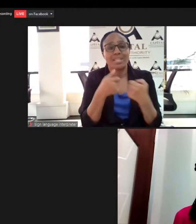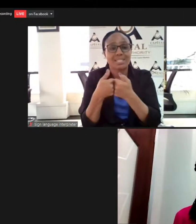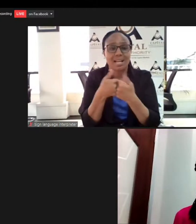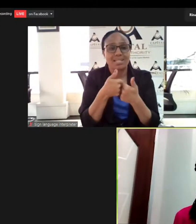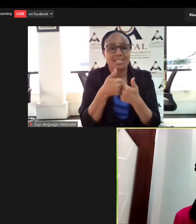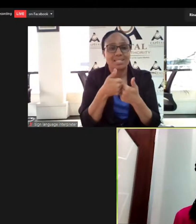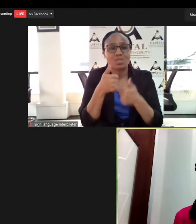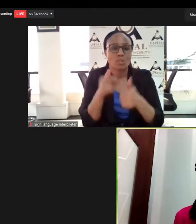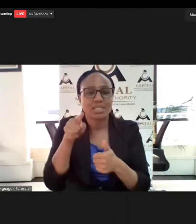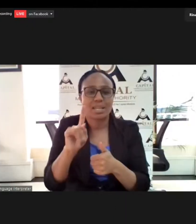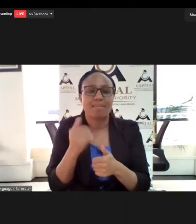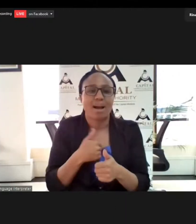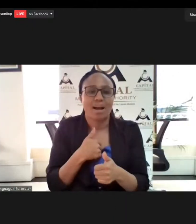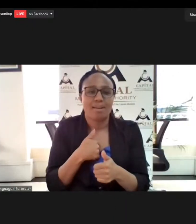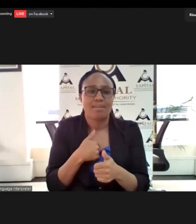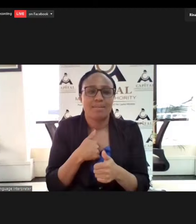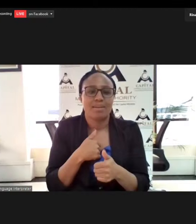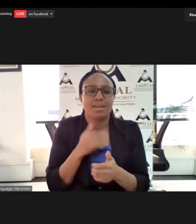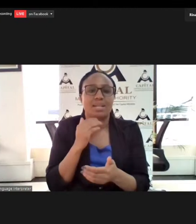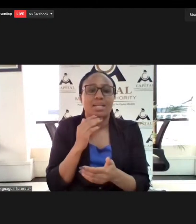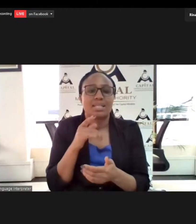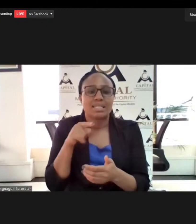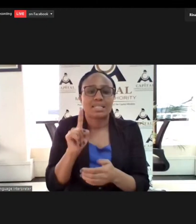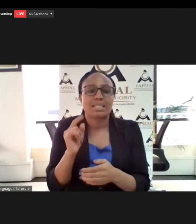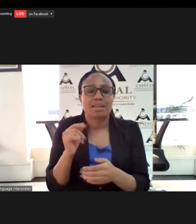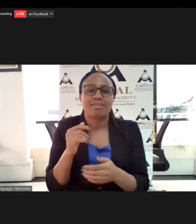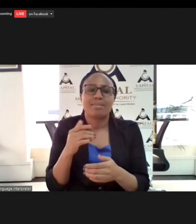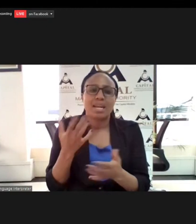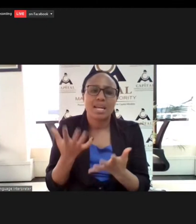he had was the fact that he had to send money home,